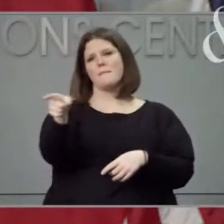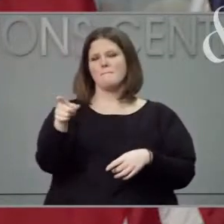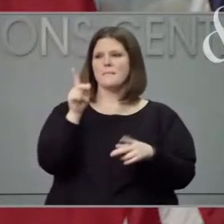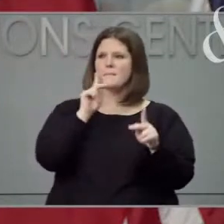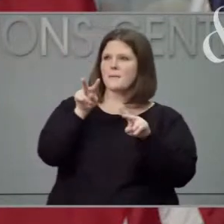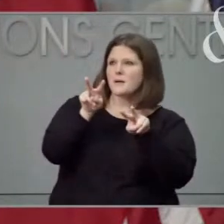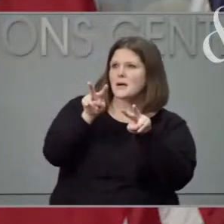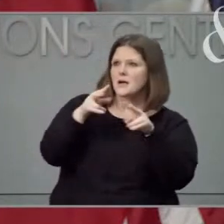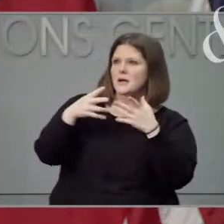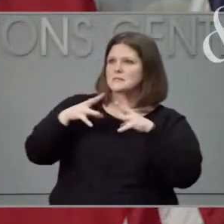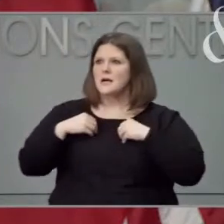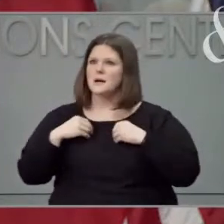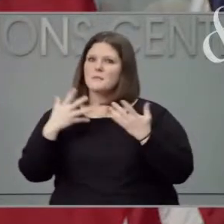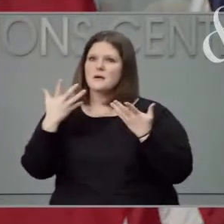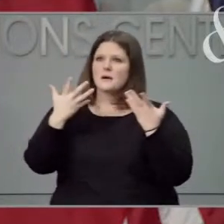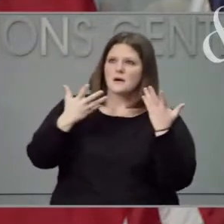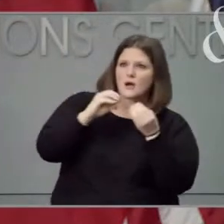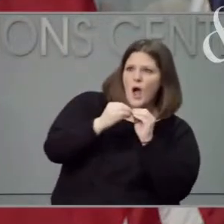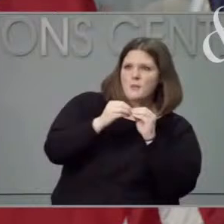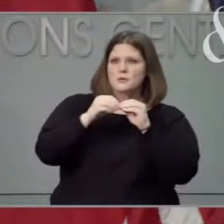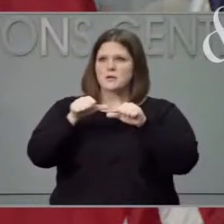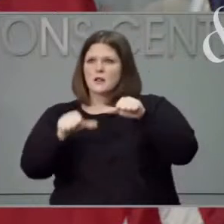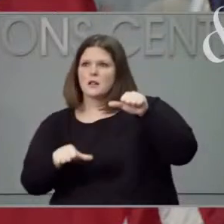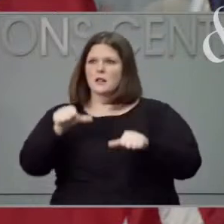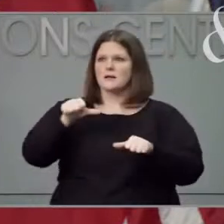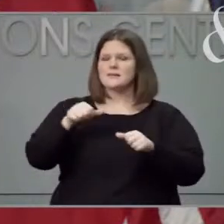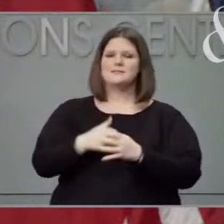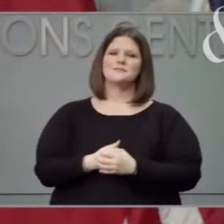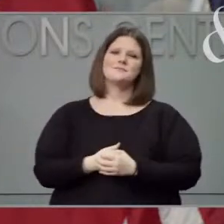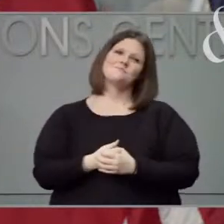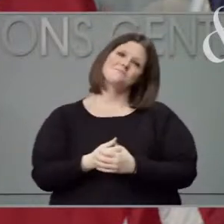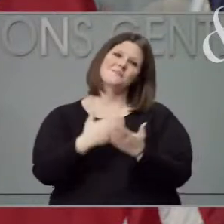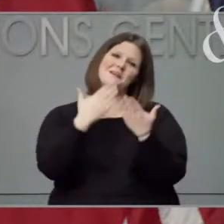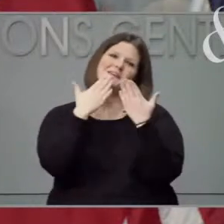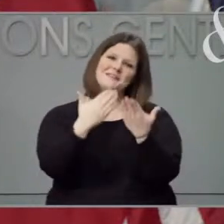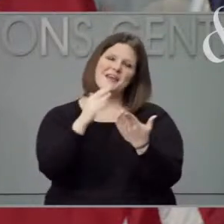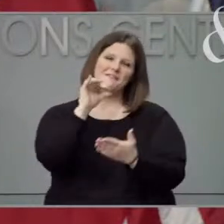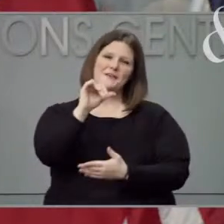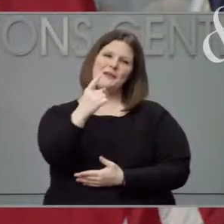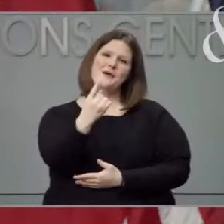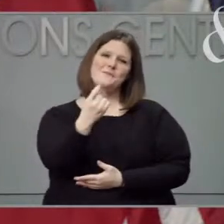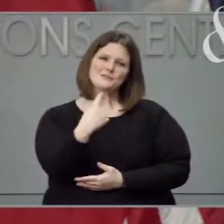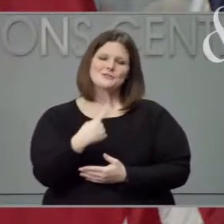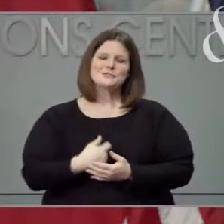accepted and any provisional ballots? Thank you, Rusty, for the opportunity to answer that question.